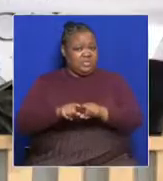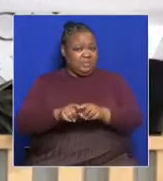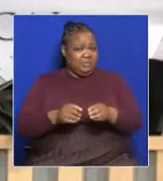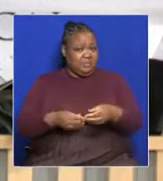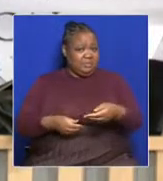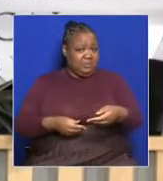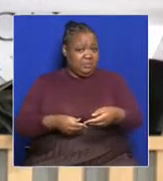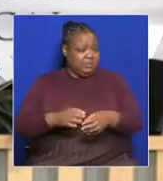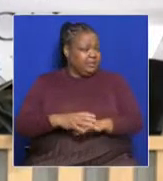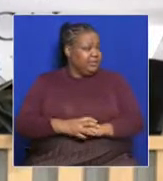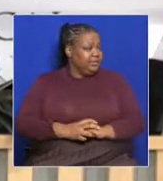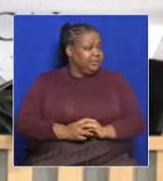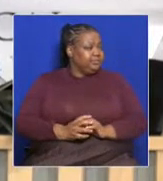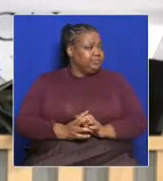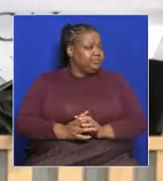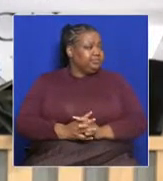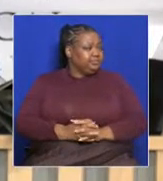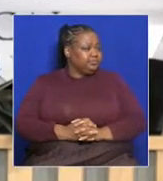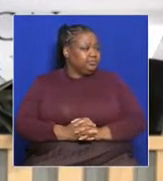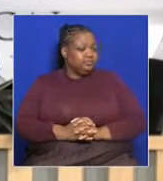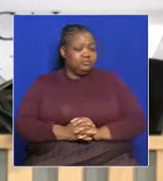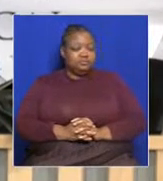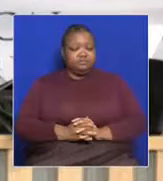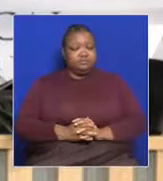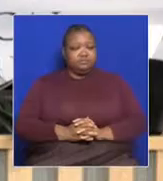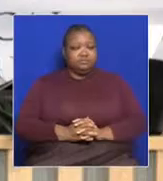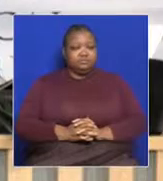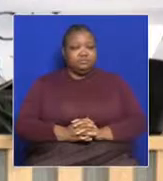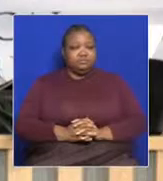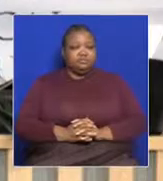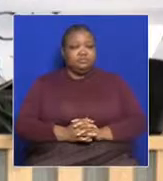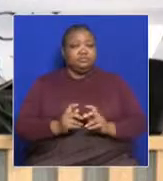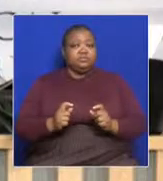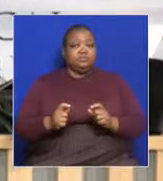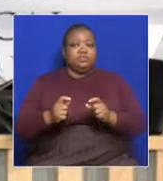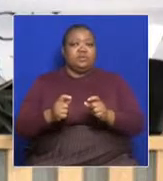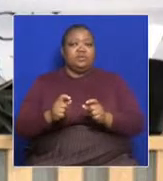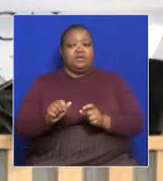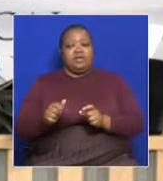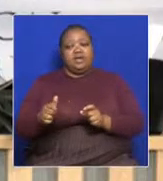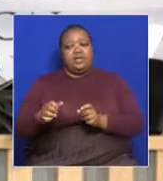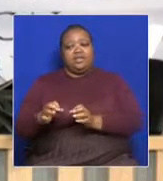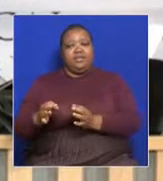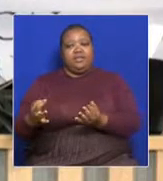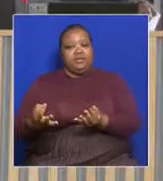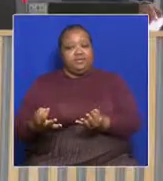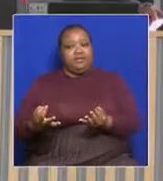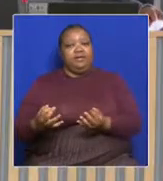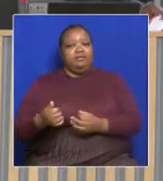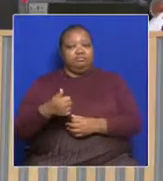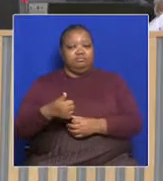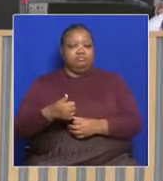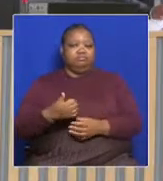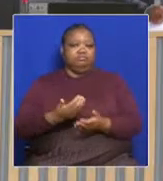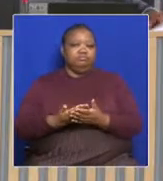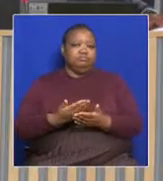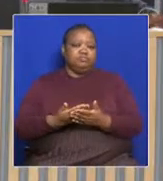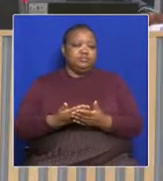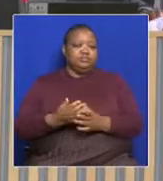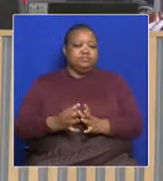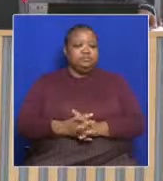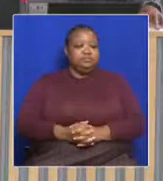But if it's quicker to go to a different file, then That's also Three, okay. just a